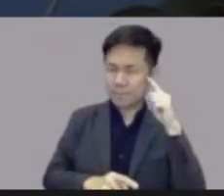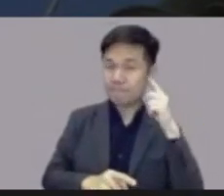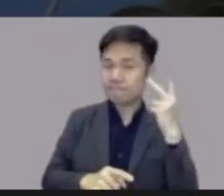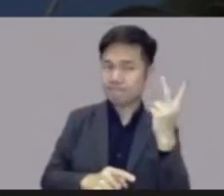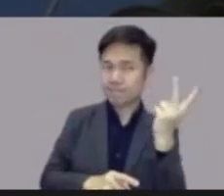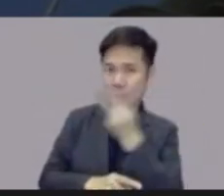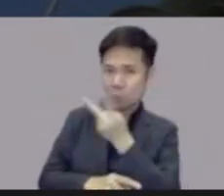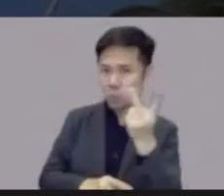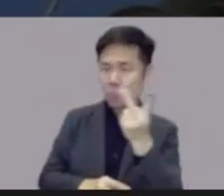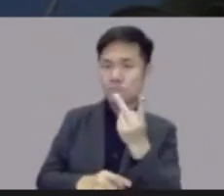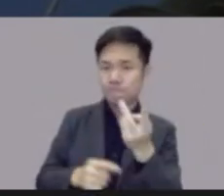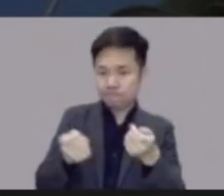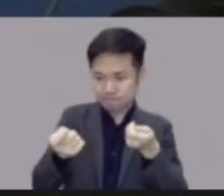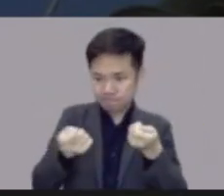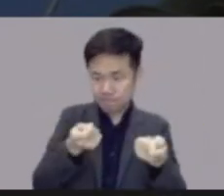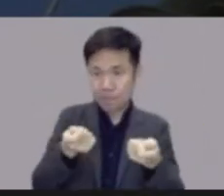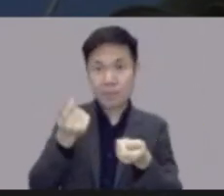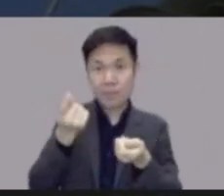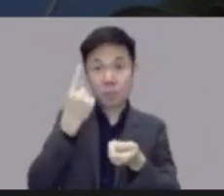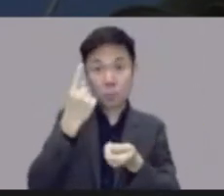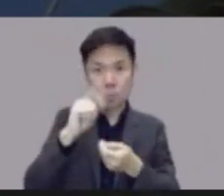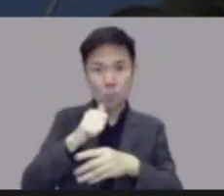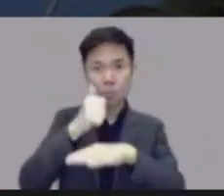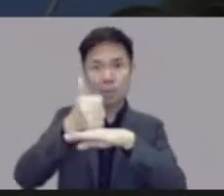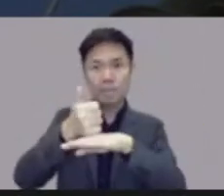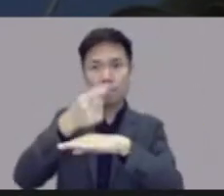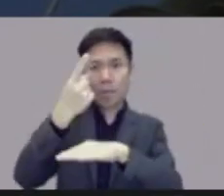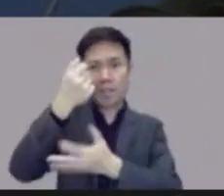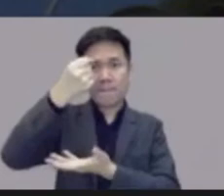so and there are some other important